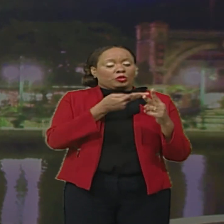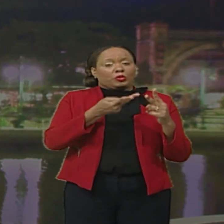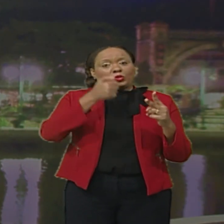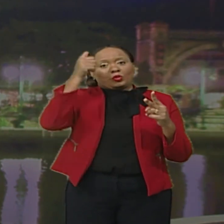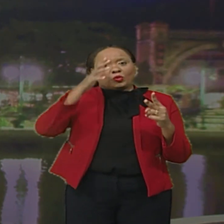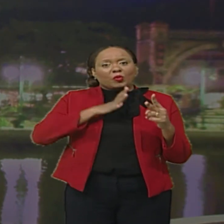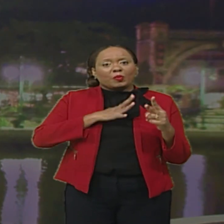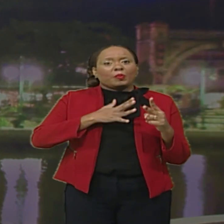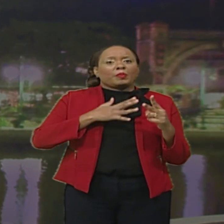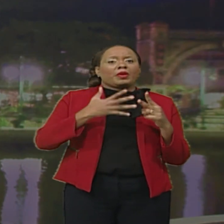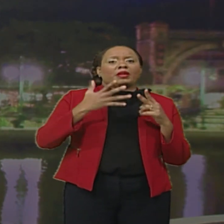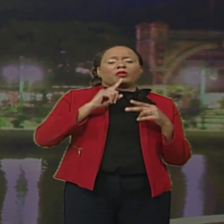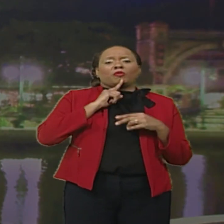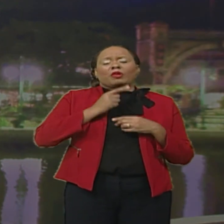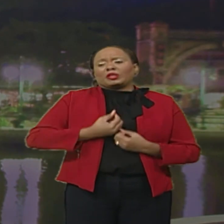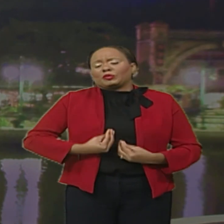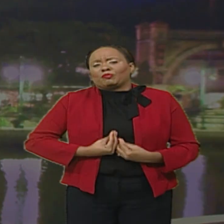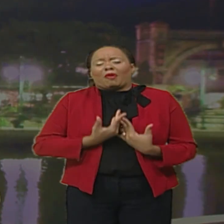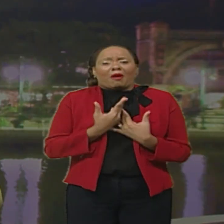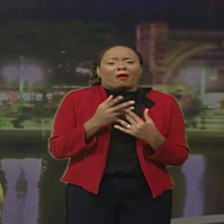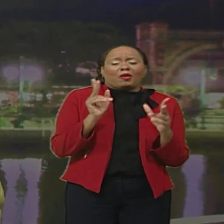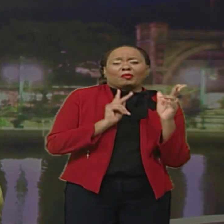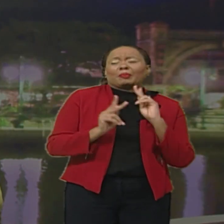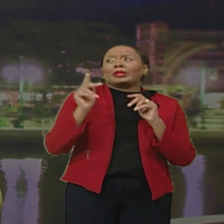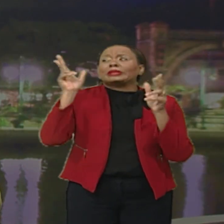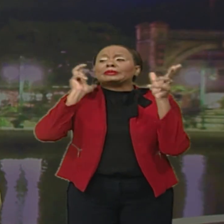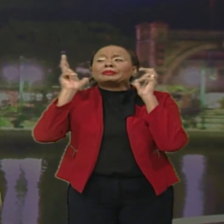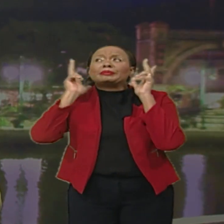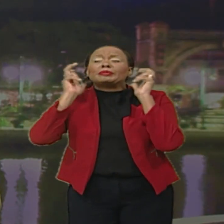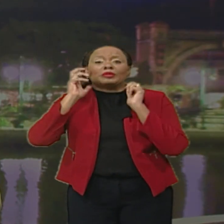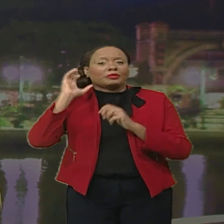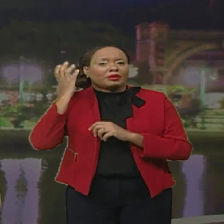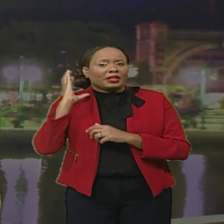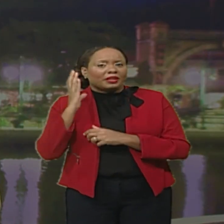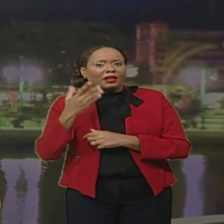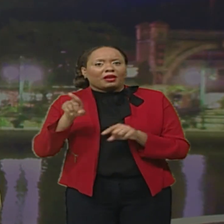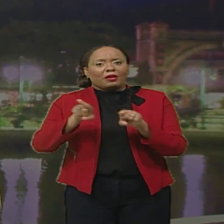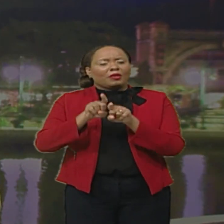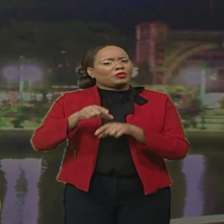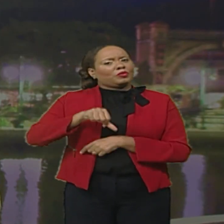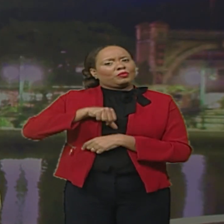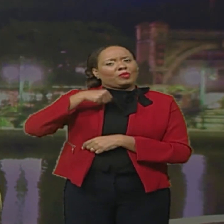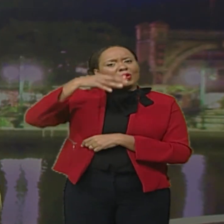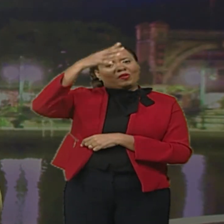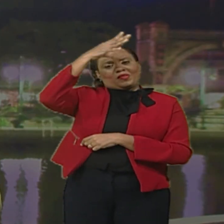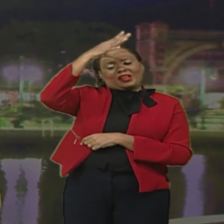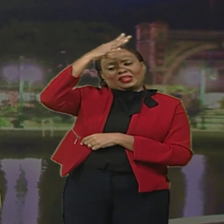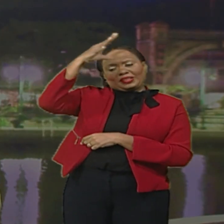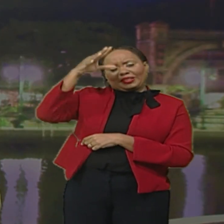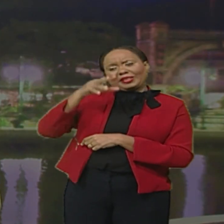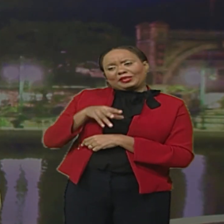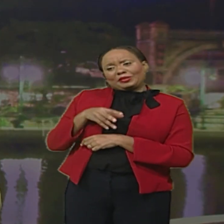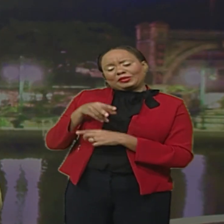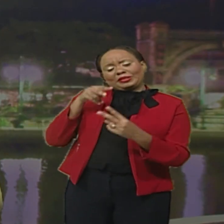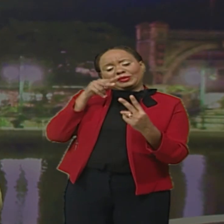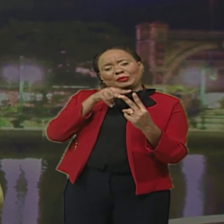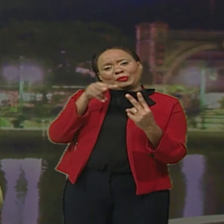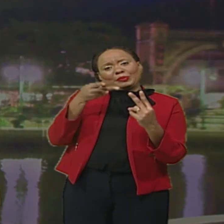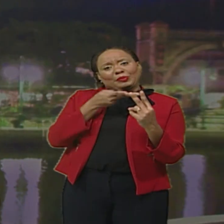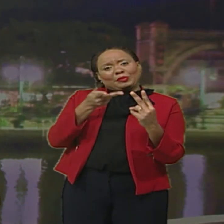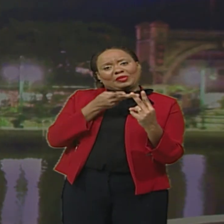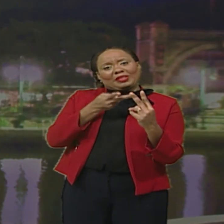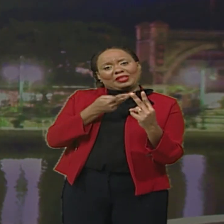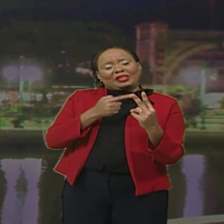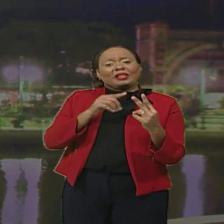and commitment to the listening public, as well as how proud they are to be fathers, earned them the award. She